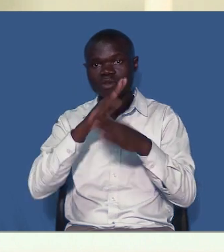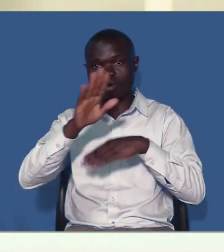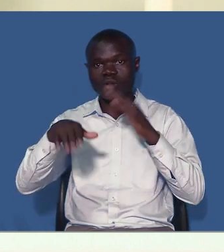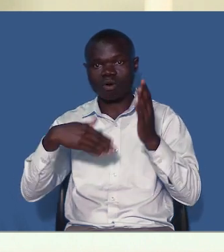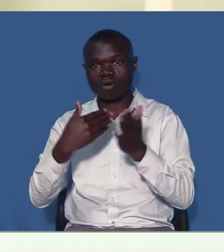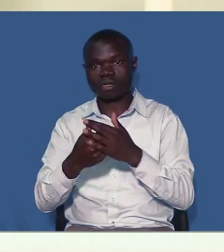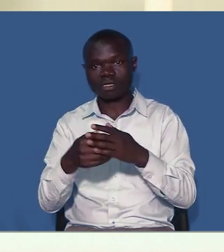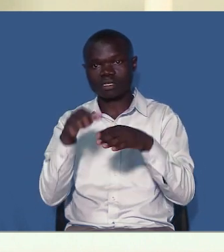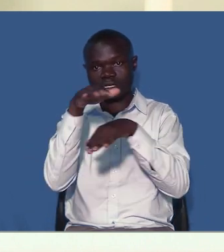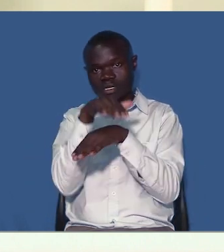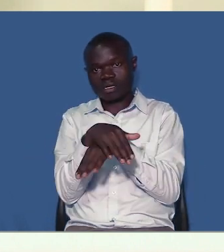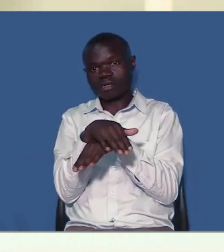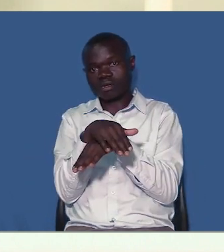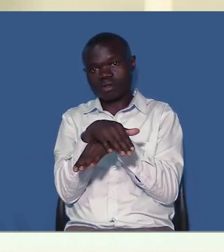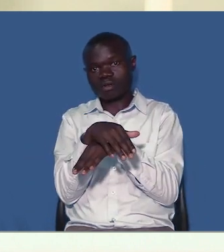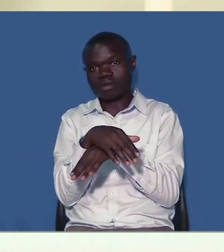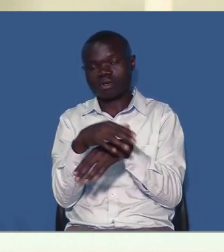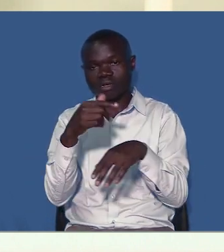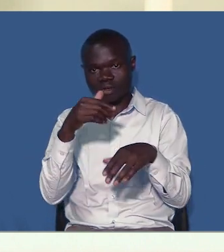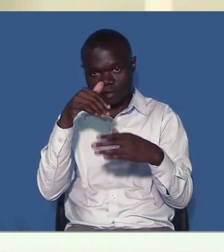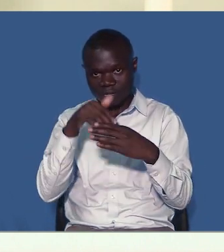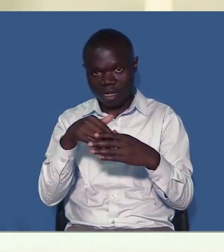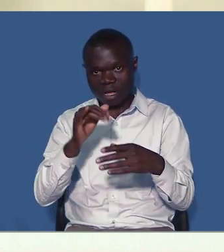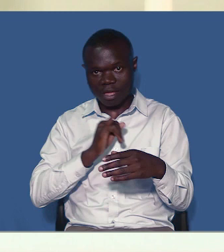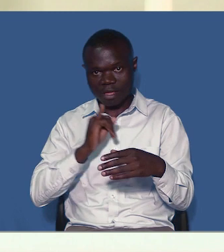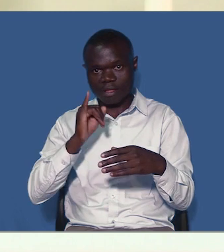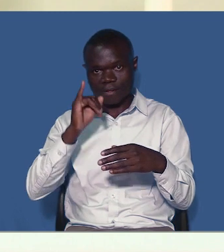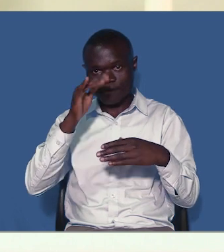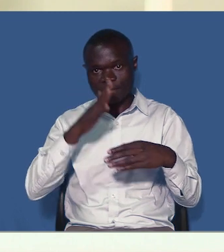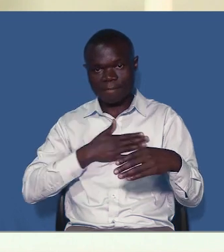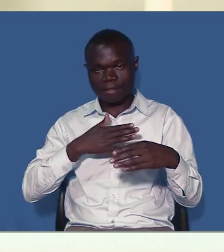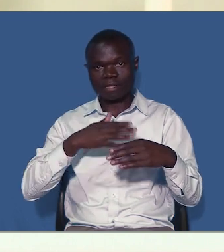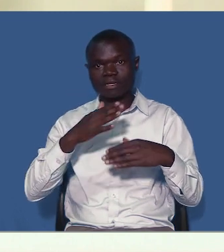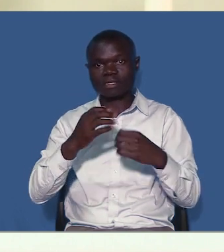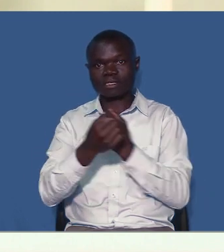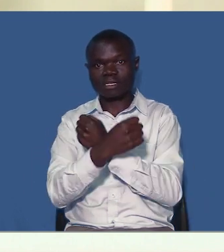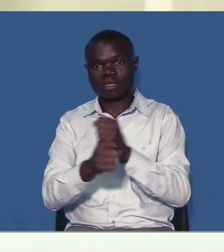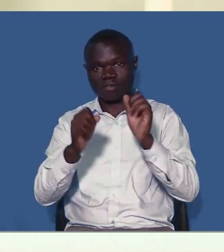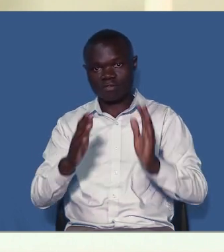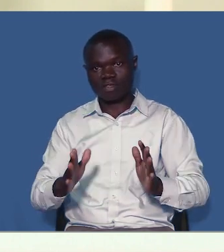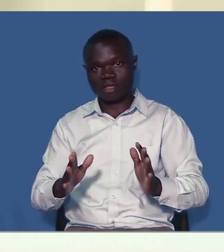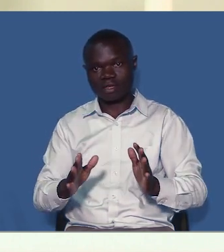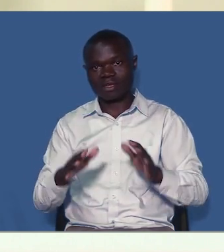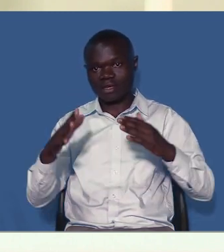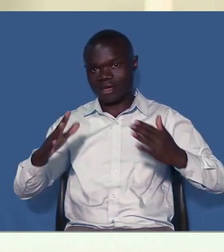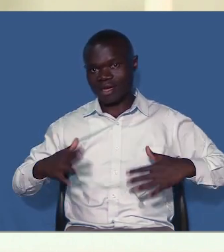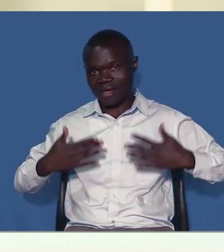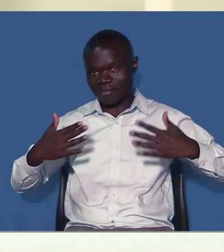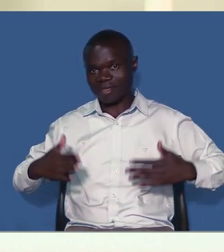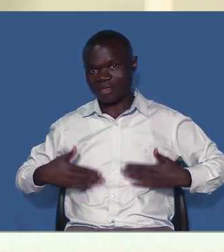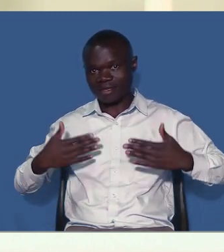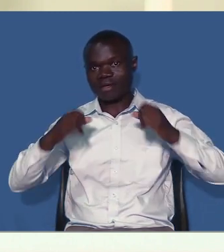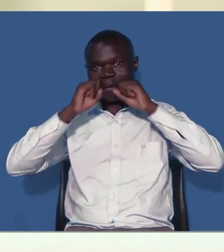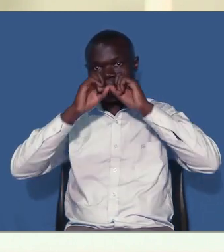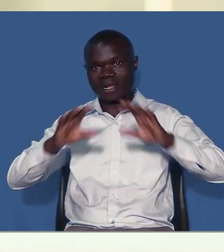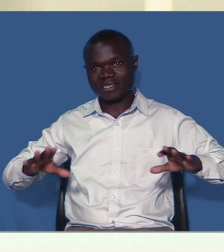I in my Savior am happy and blessed. Watching and waiting,